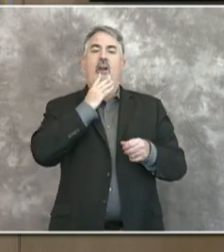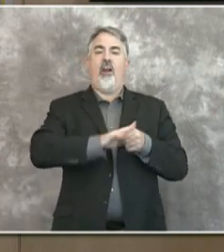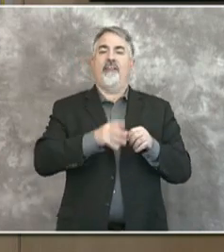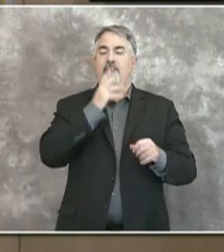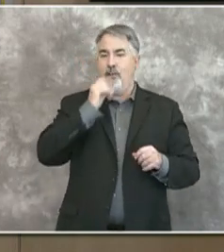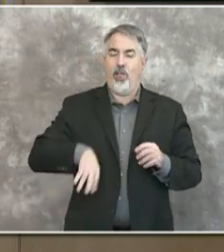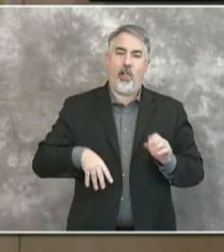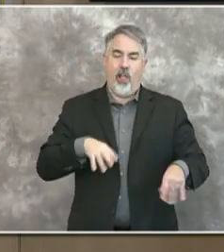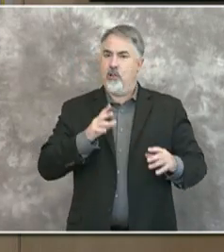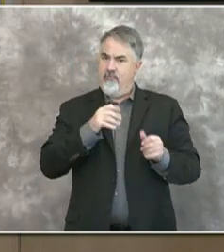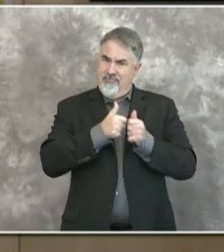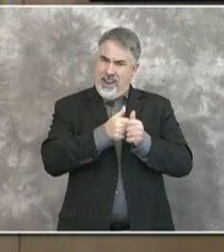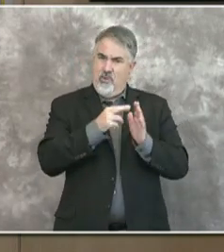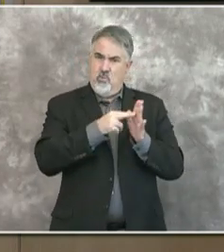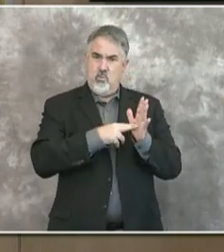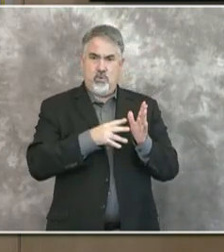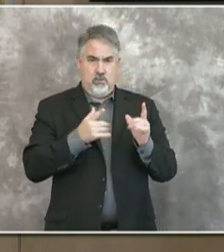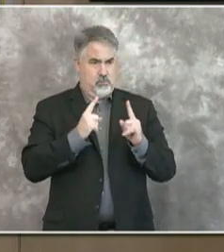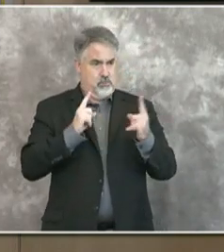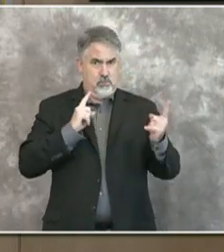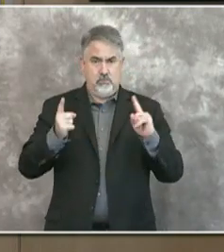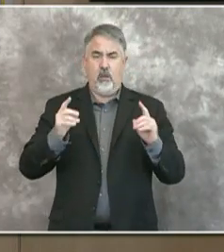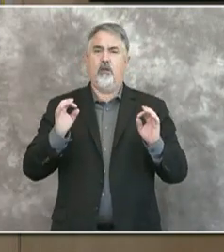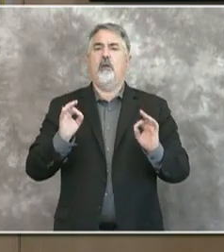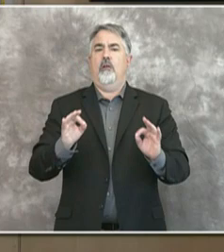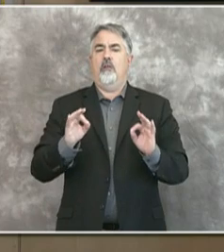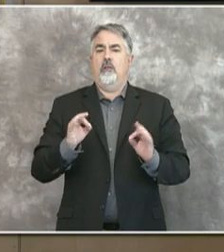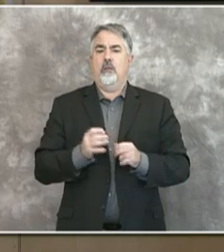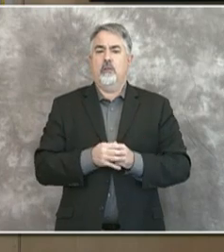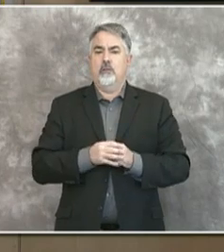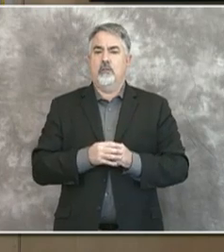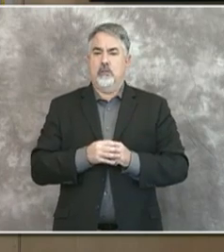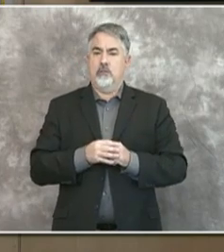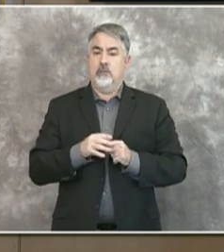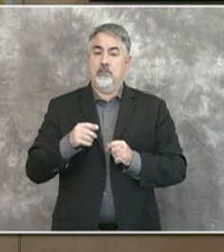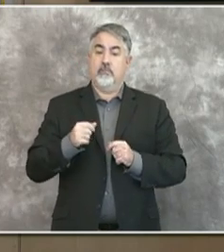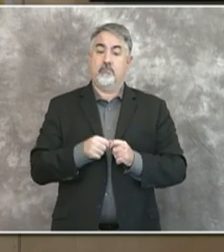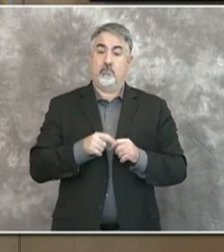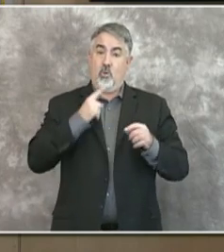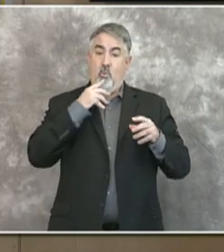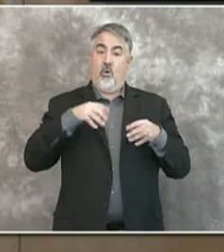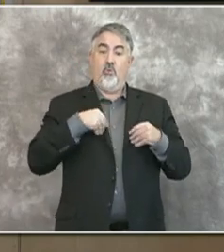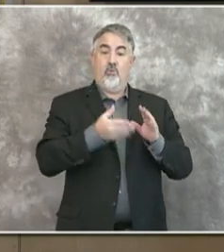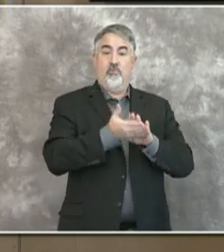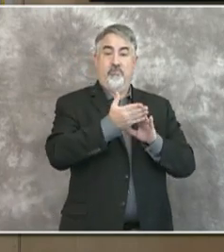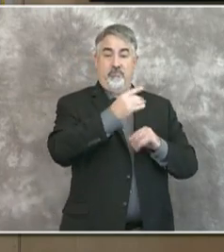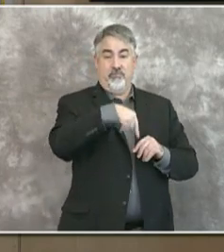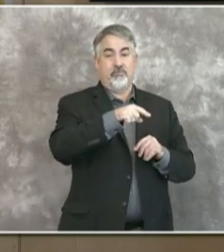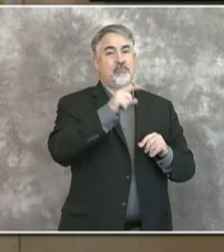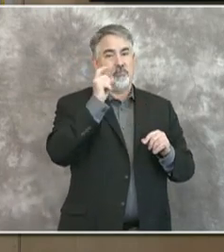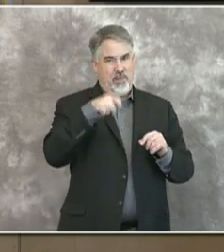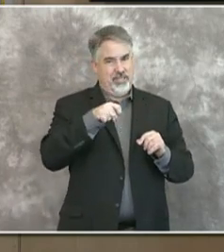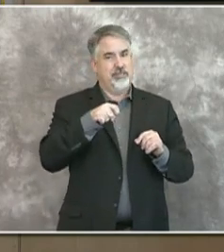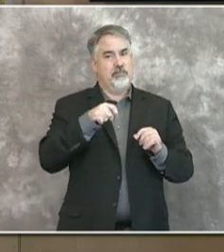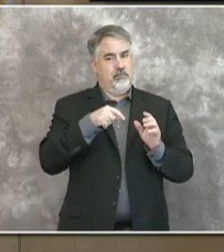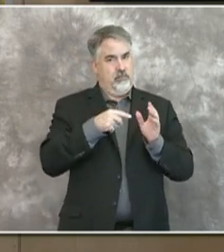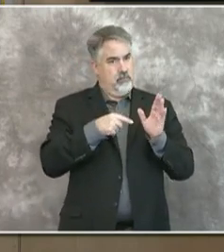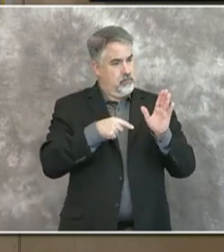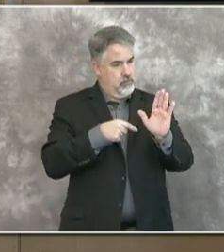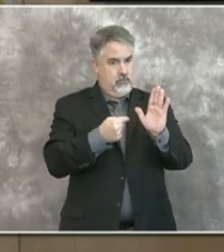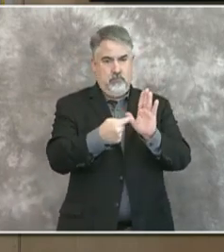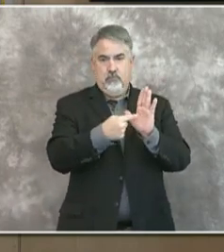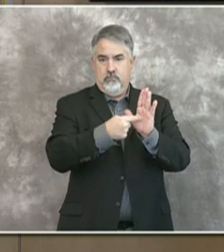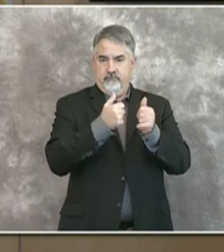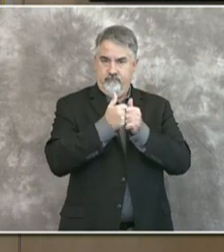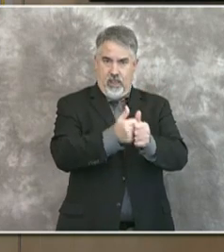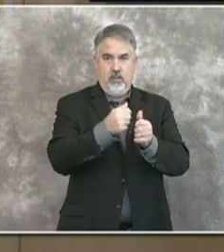another. The owner-operator of such outdoor recreational facility must prepare a safe reopening plan pursuant to what is already in